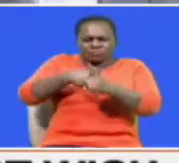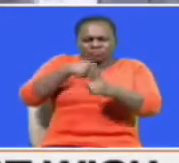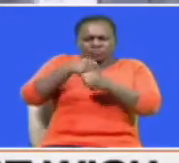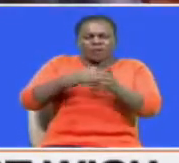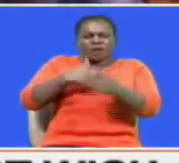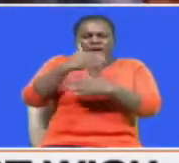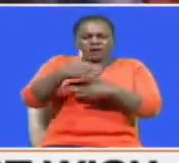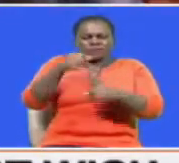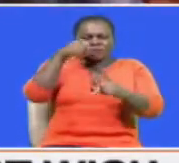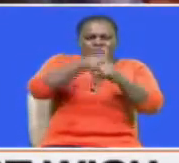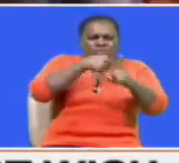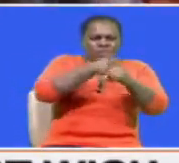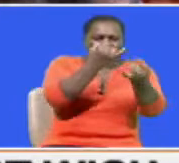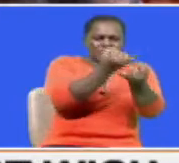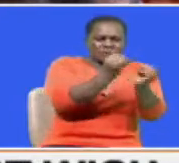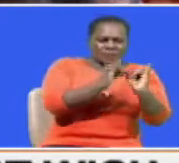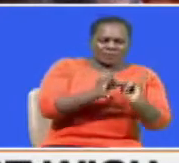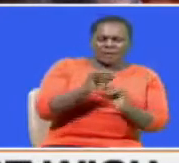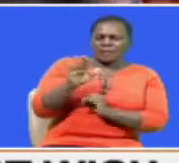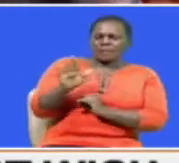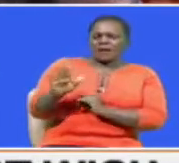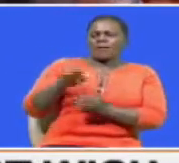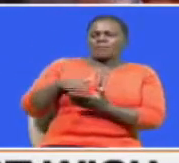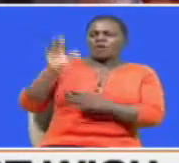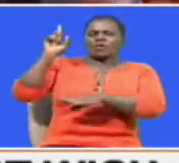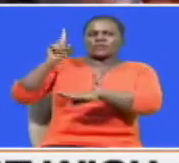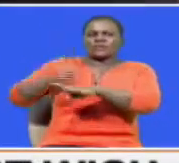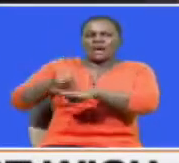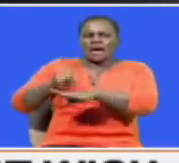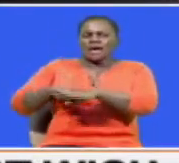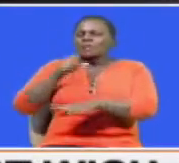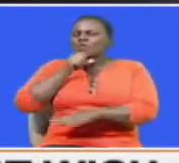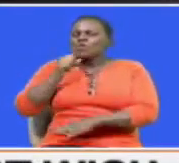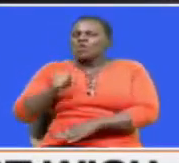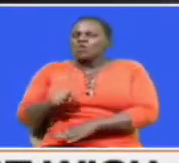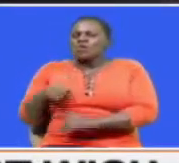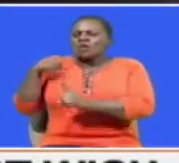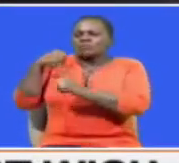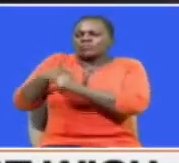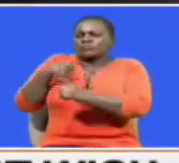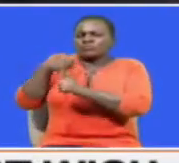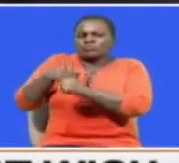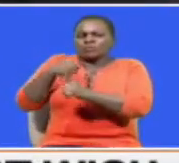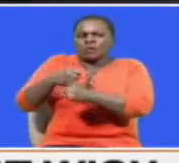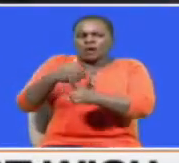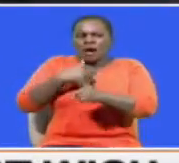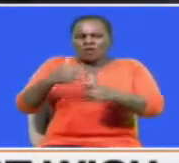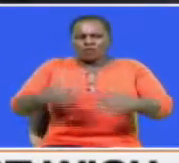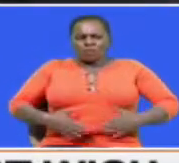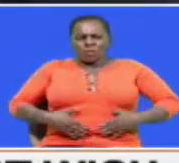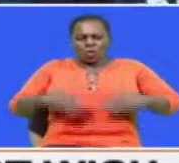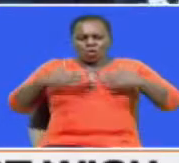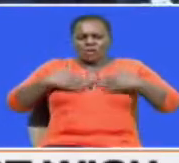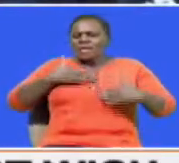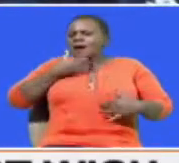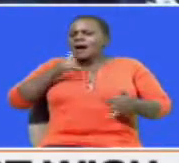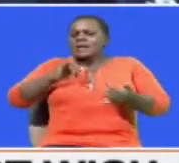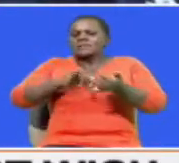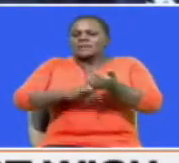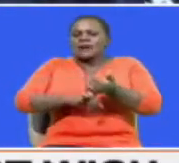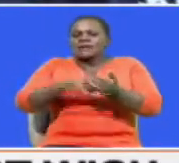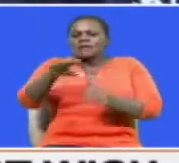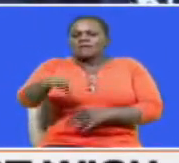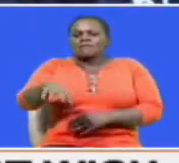After the fight for independence, she spent most of her old age fighting to have the remains of her late husband